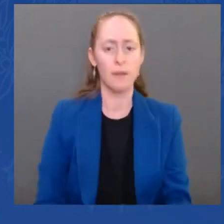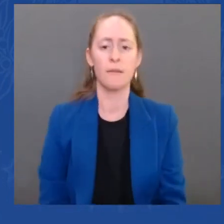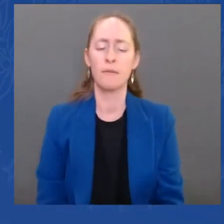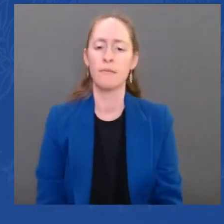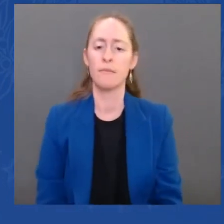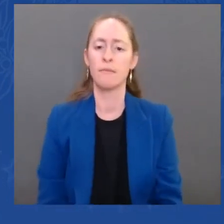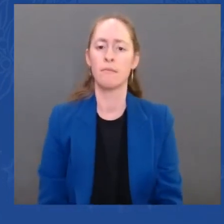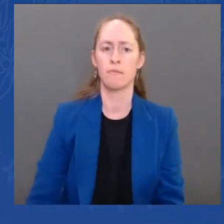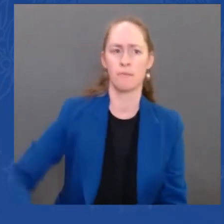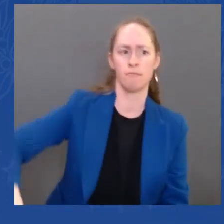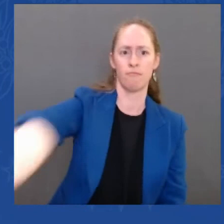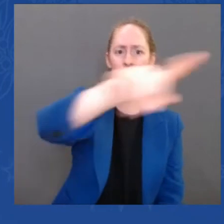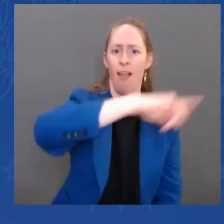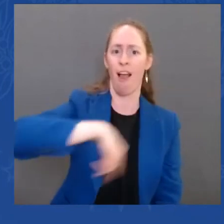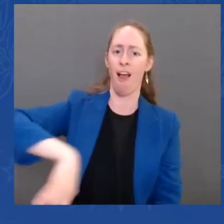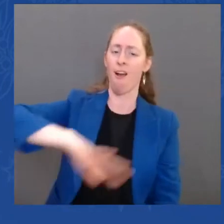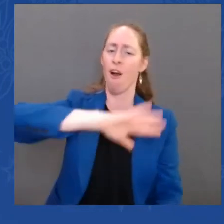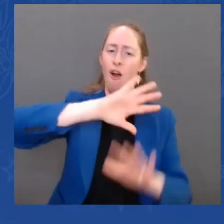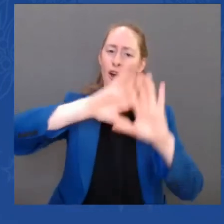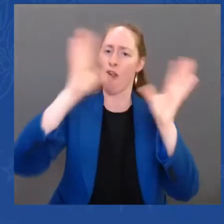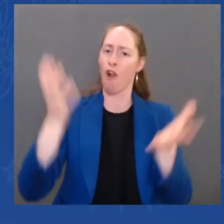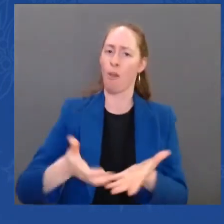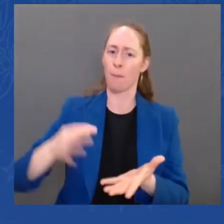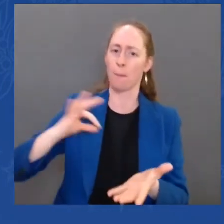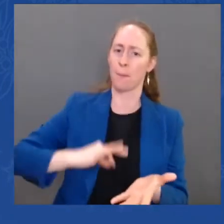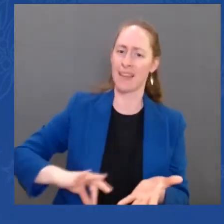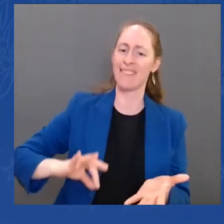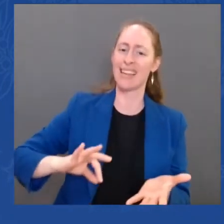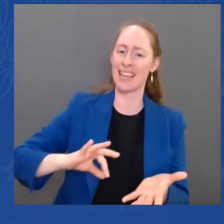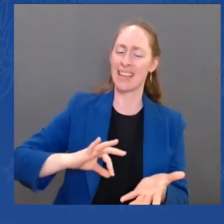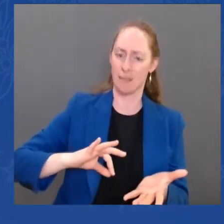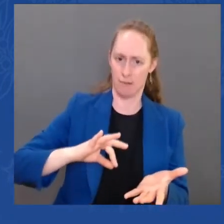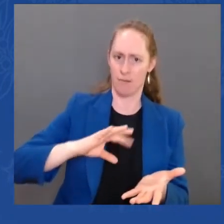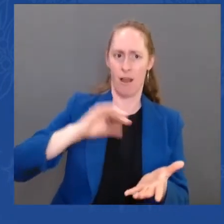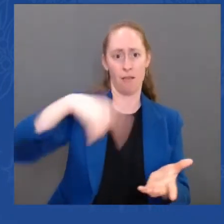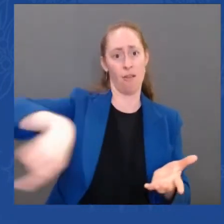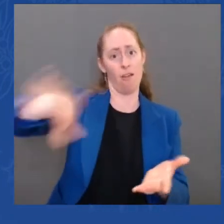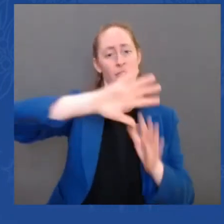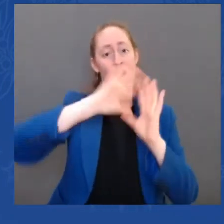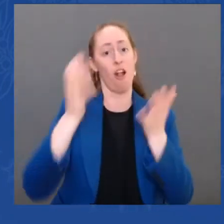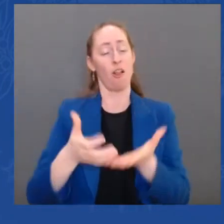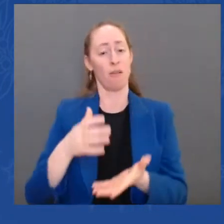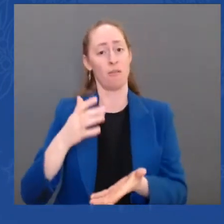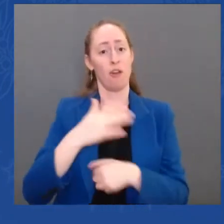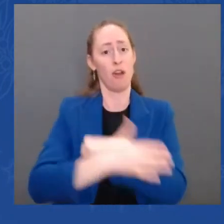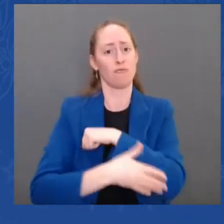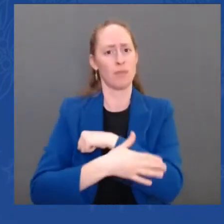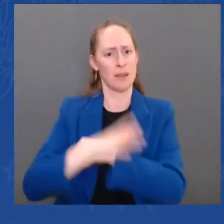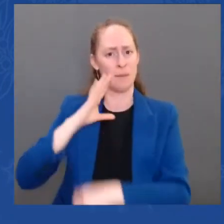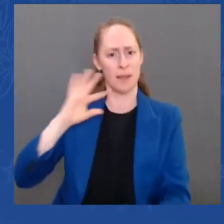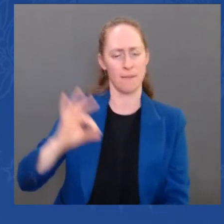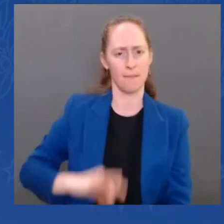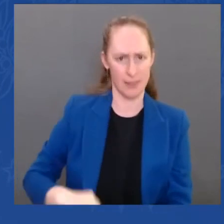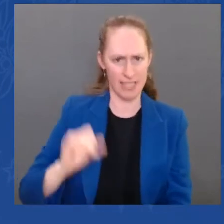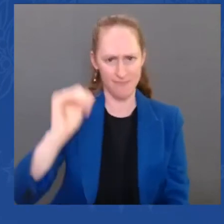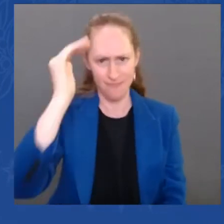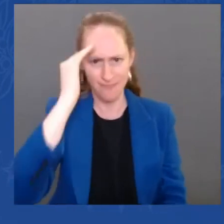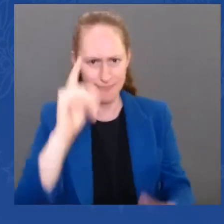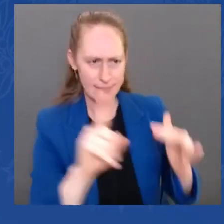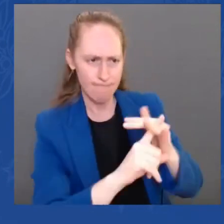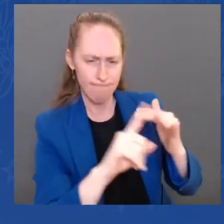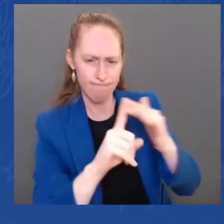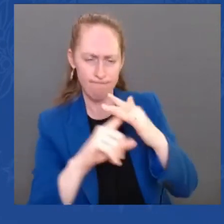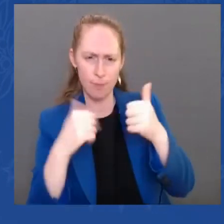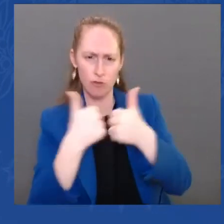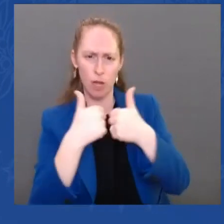you. And as we look around the world, all the challenges we're facing, the ASEAN-U.S. partnership is critical, I think,